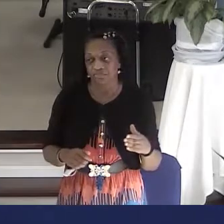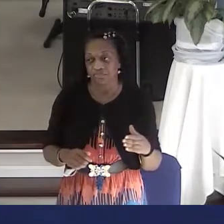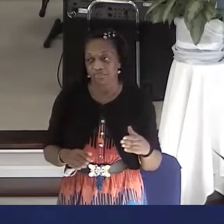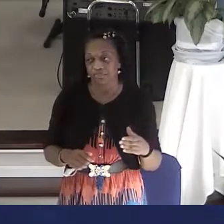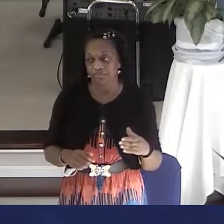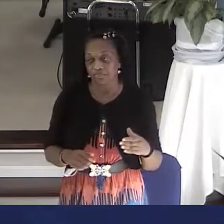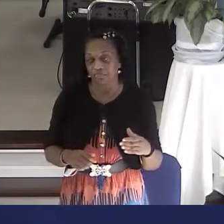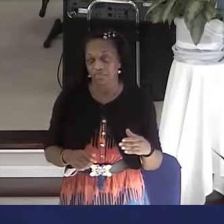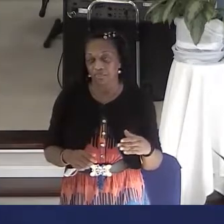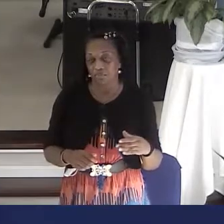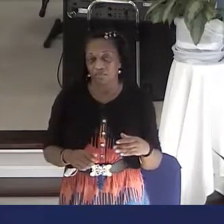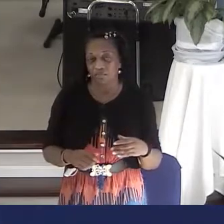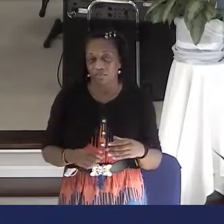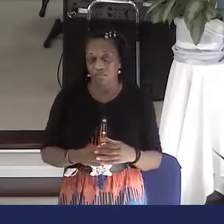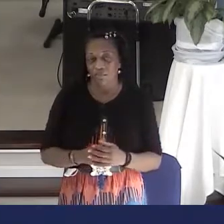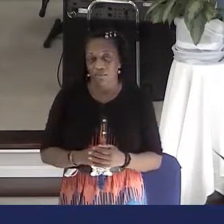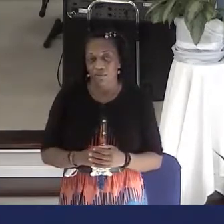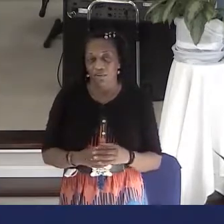Sometimes when